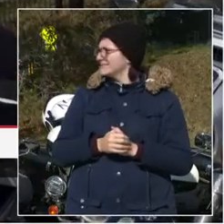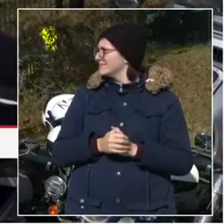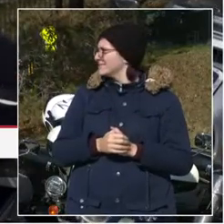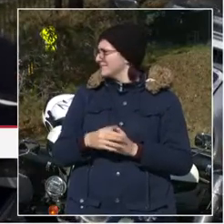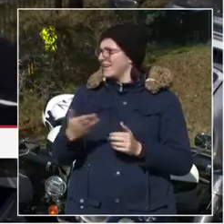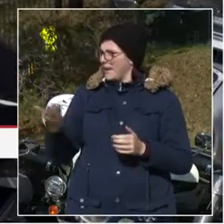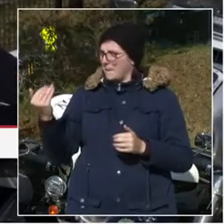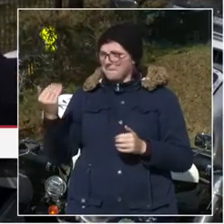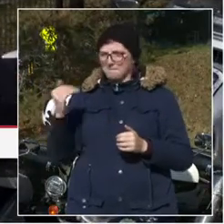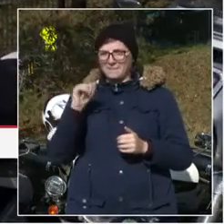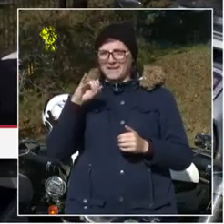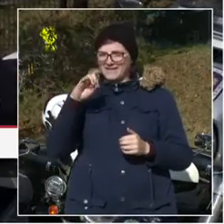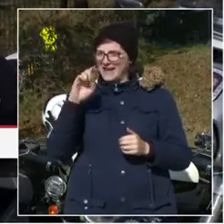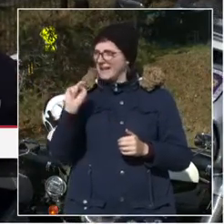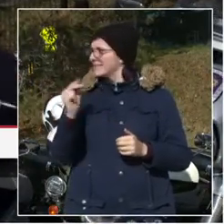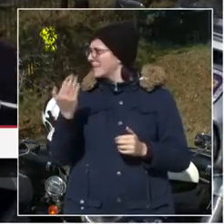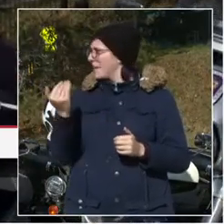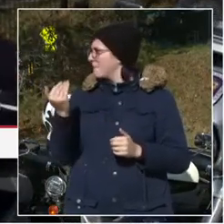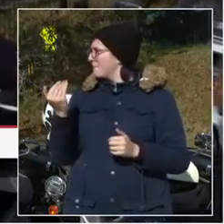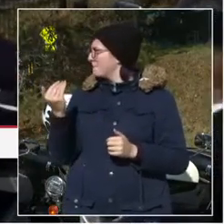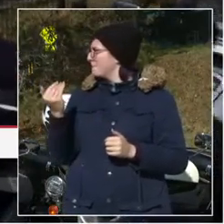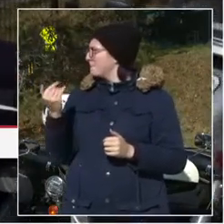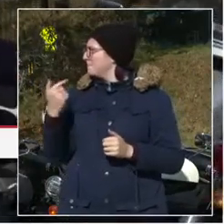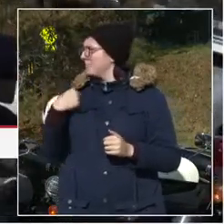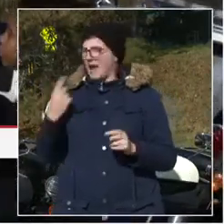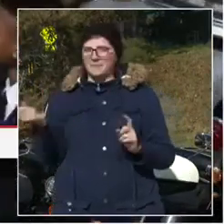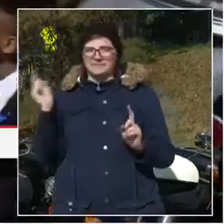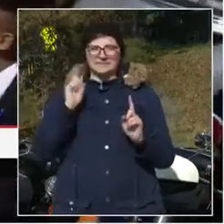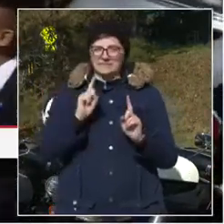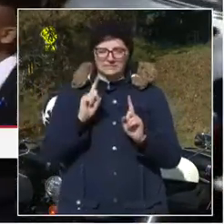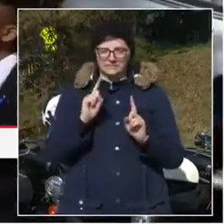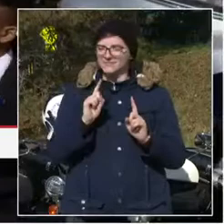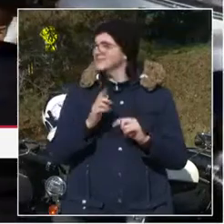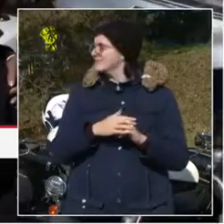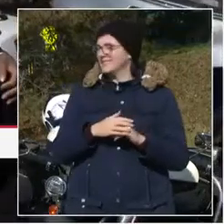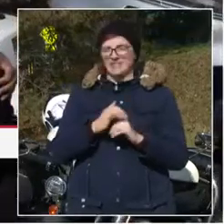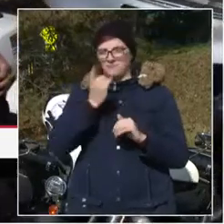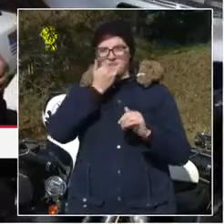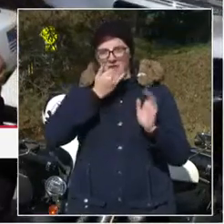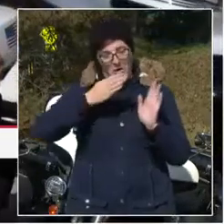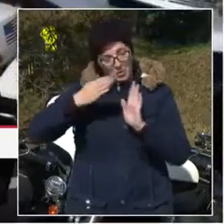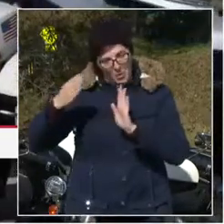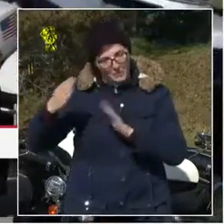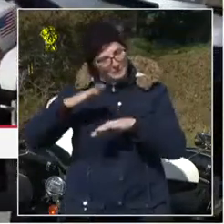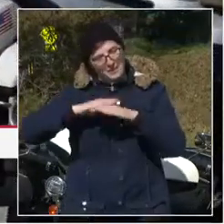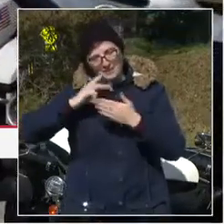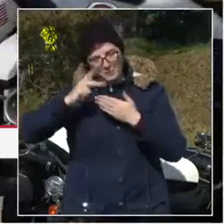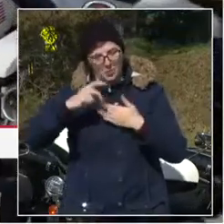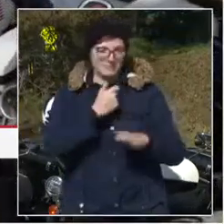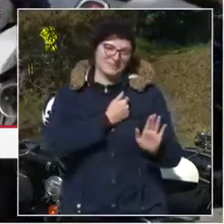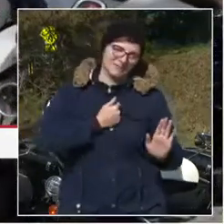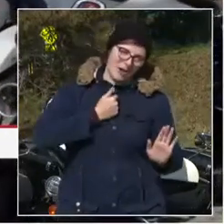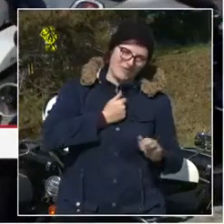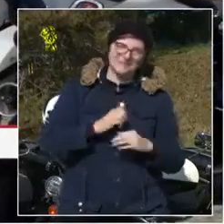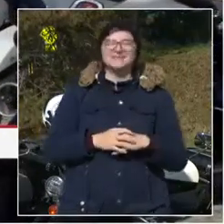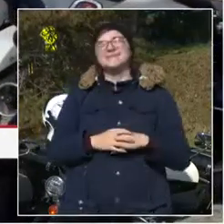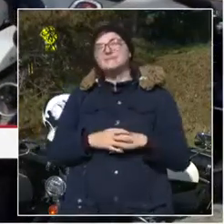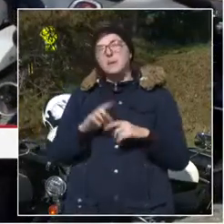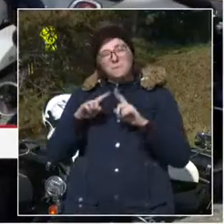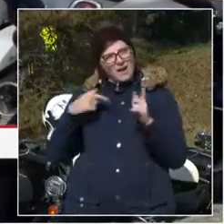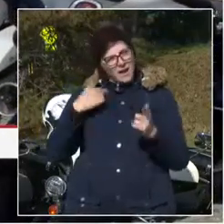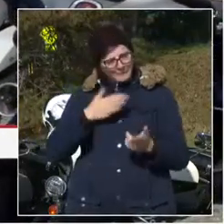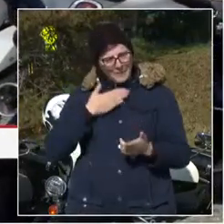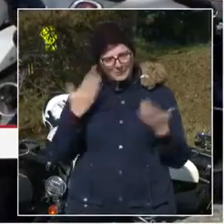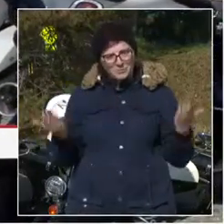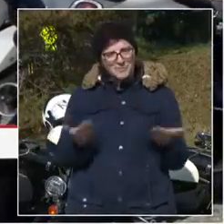Aiden, come here, Aiden. I'm stepping in out of order on the program. But I'm happy to